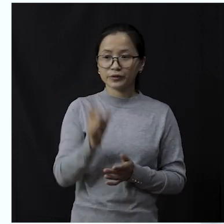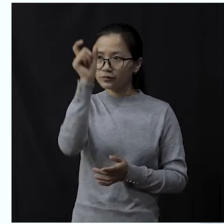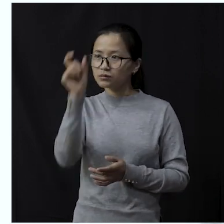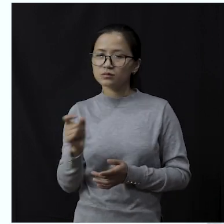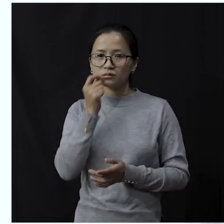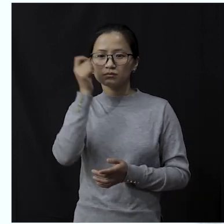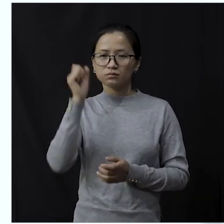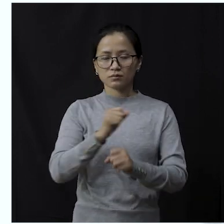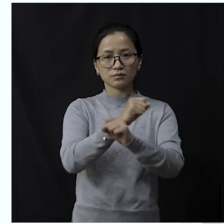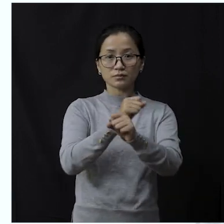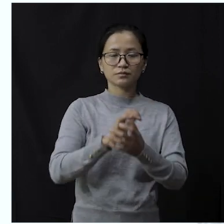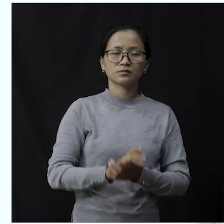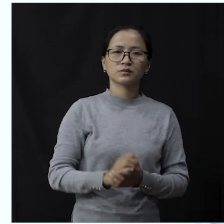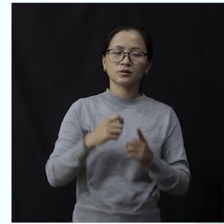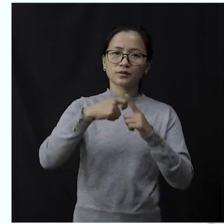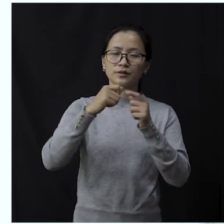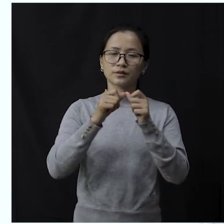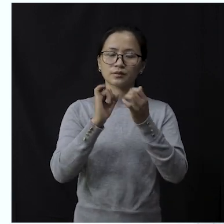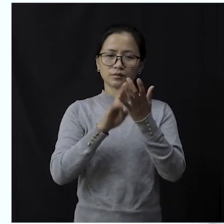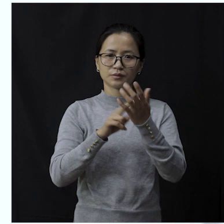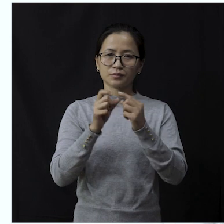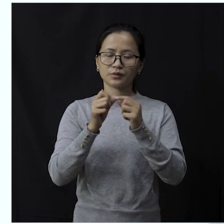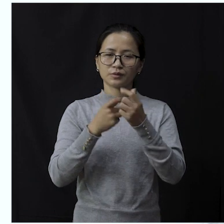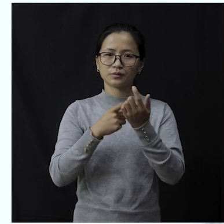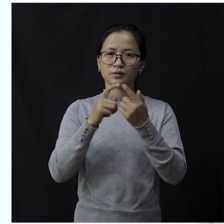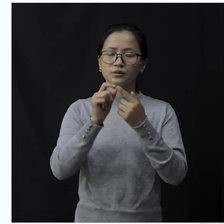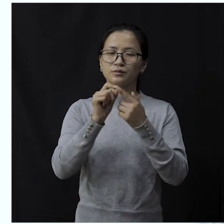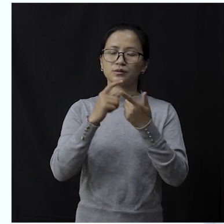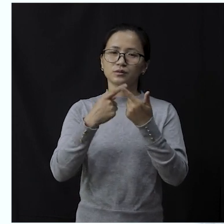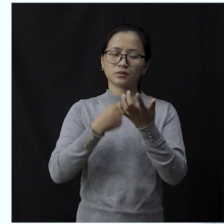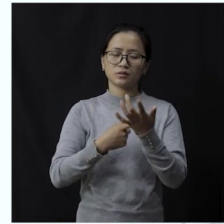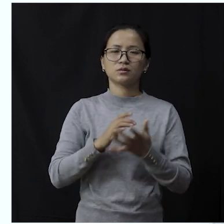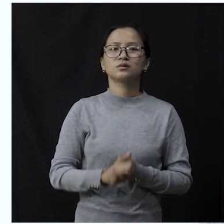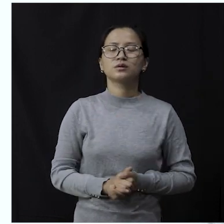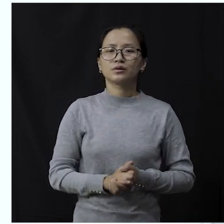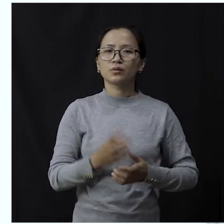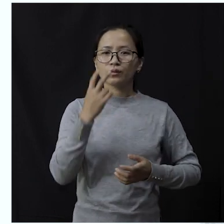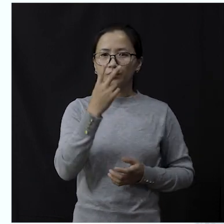it? Of course, none of us has been kidnapped by a kidnapper. But